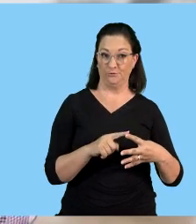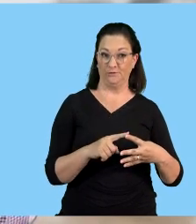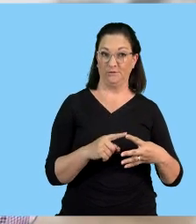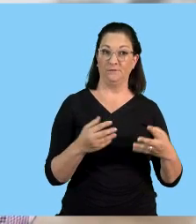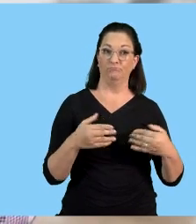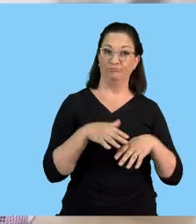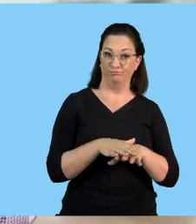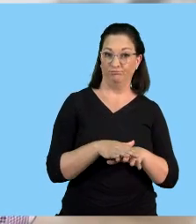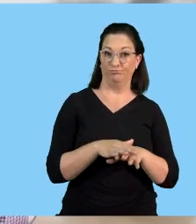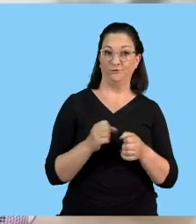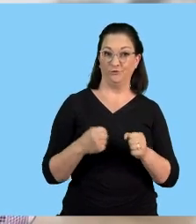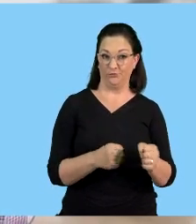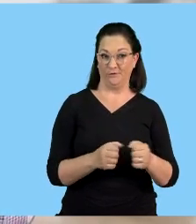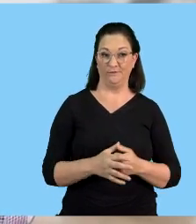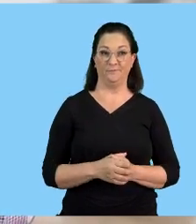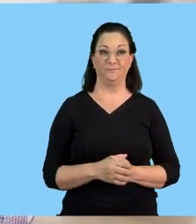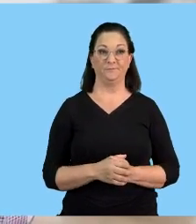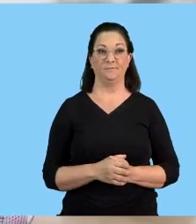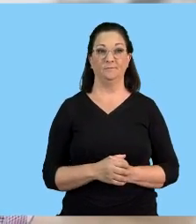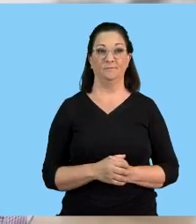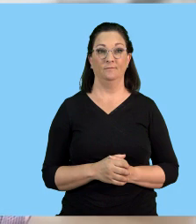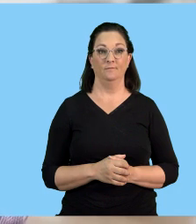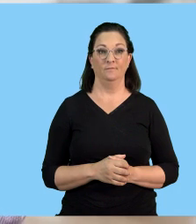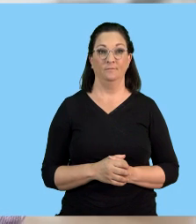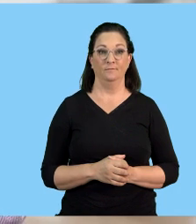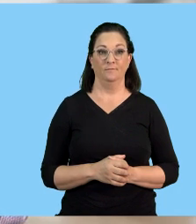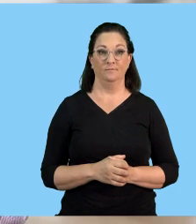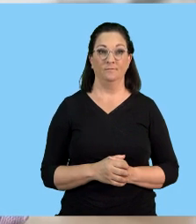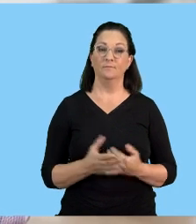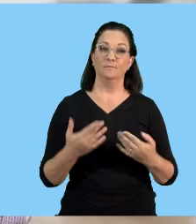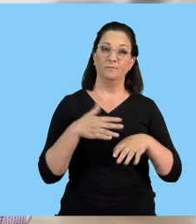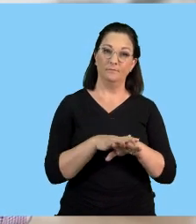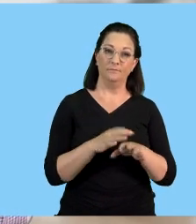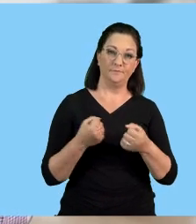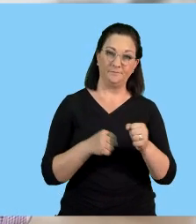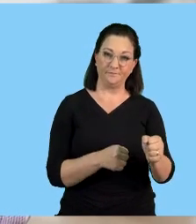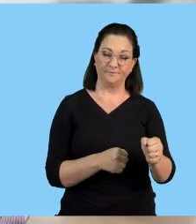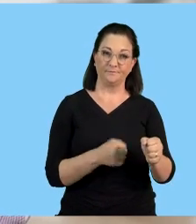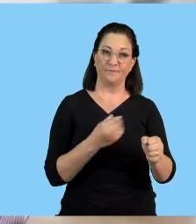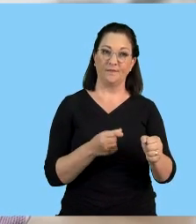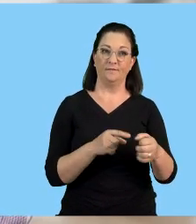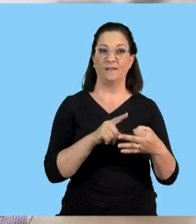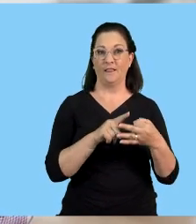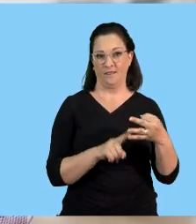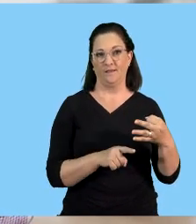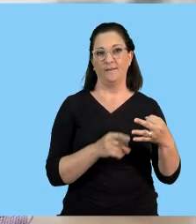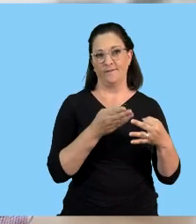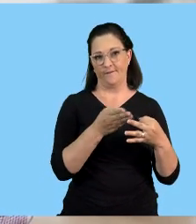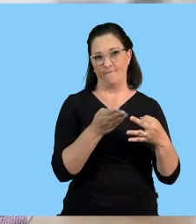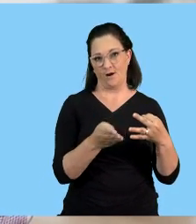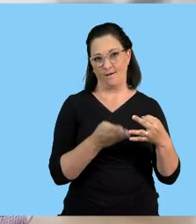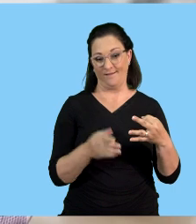is integration strategies. That is our first strategy. So with integration strategy, it has got 3 types